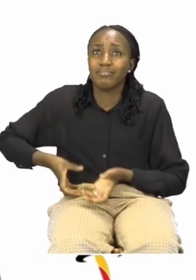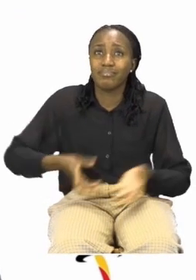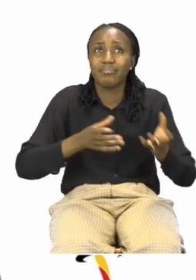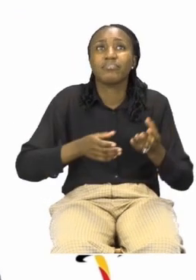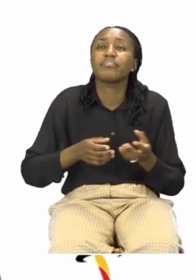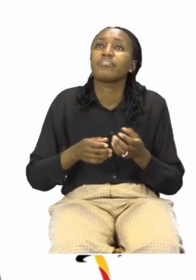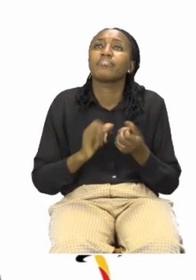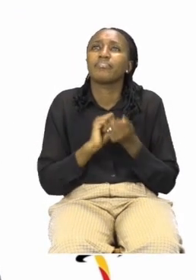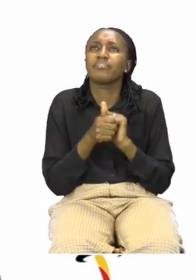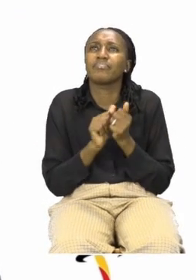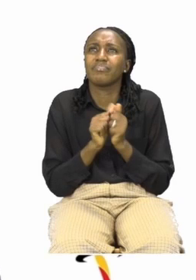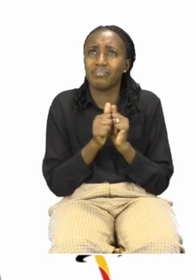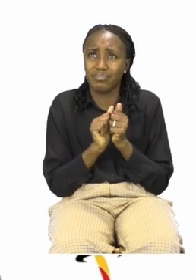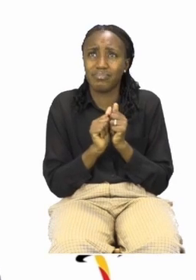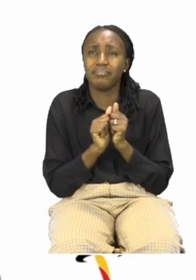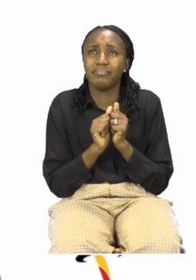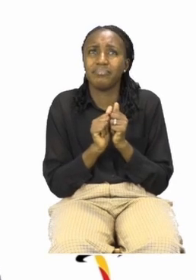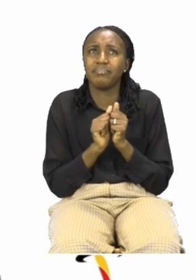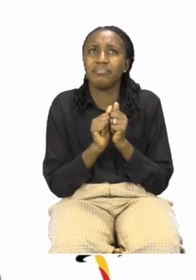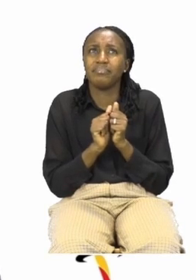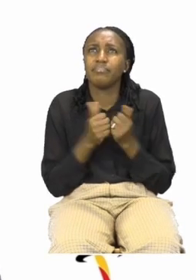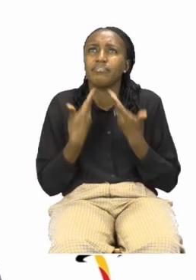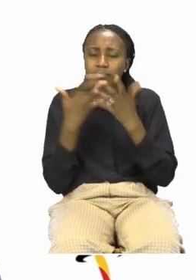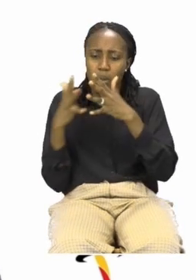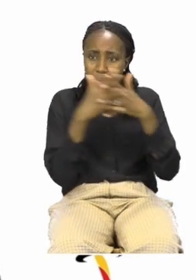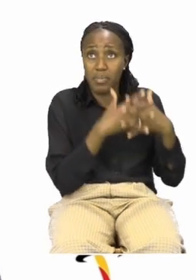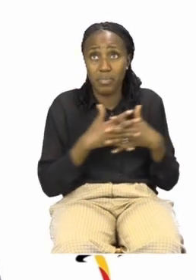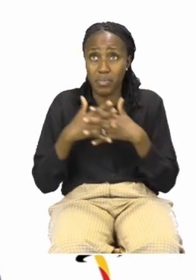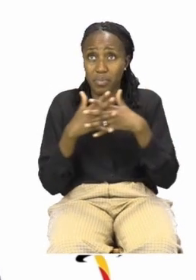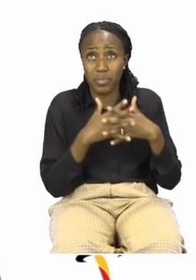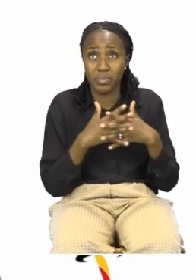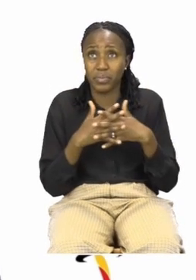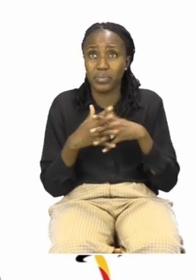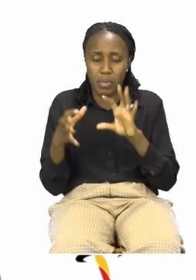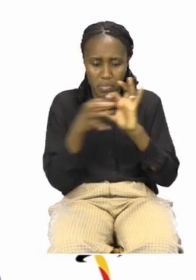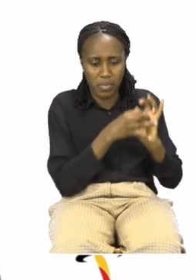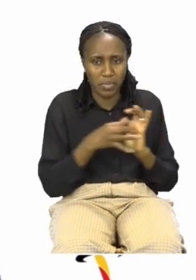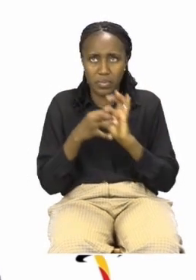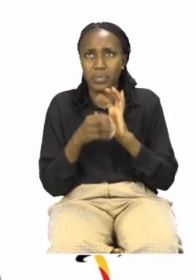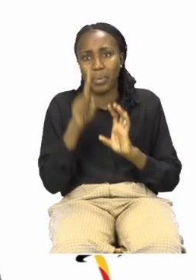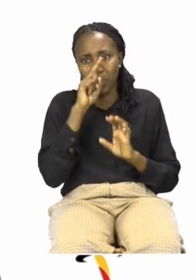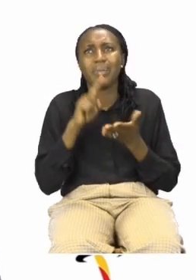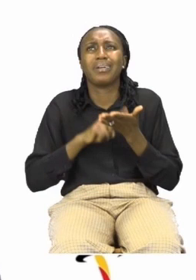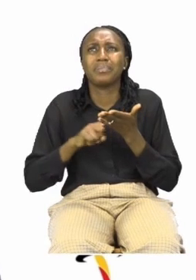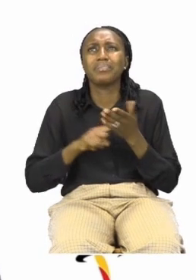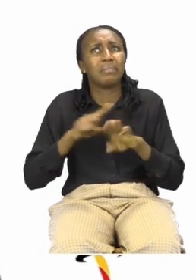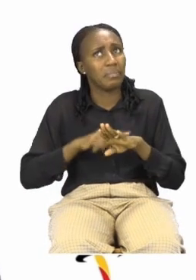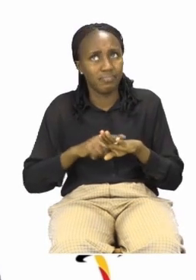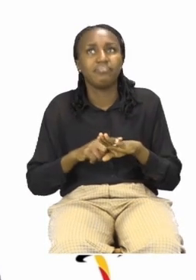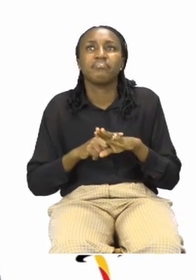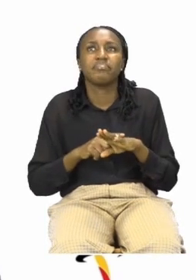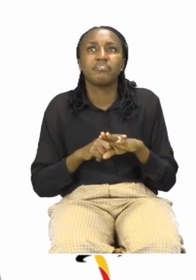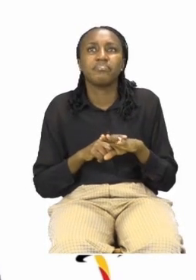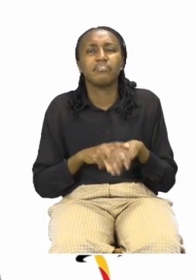codes, even though it's not played across the entire country, but it brings people together. It unifies people together. Those ones, we classify them as national sports code. Then